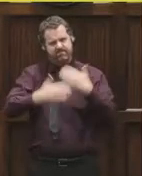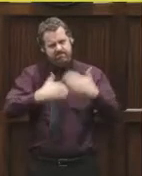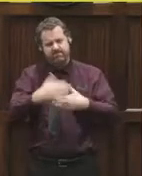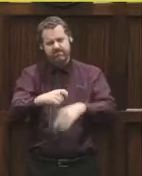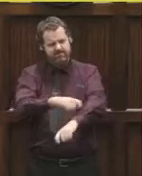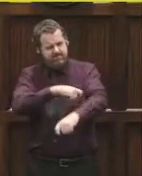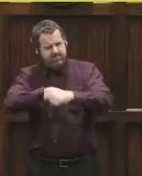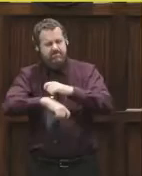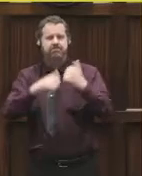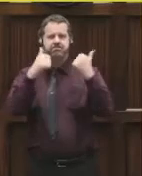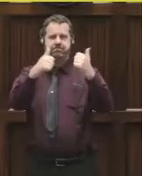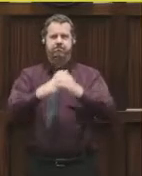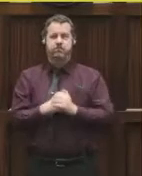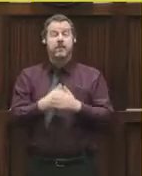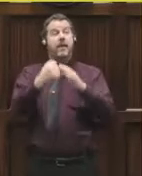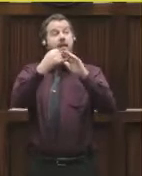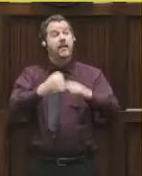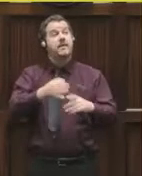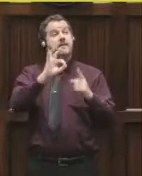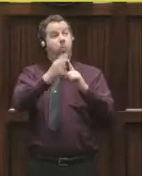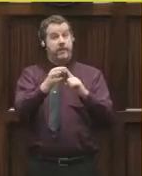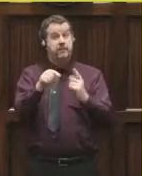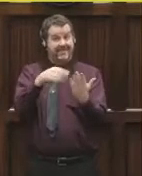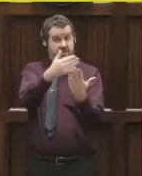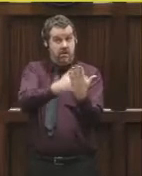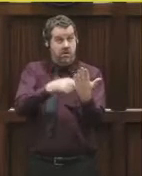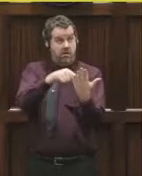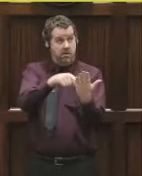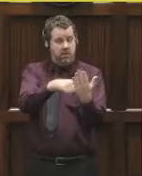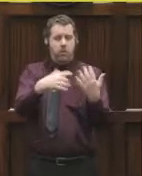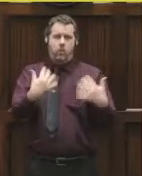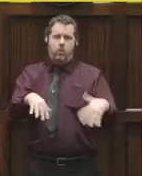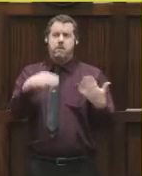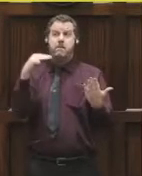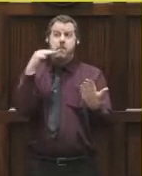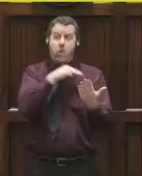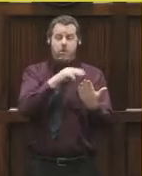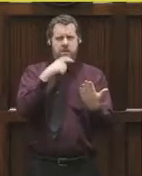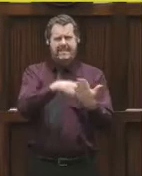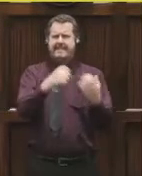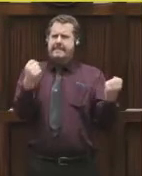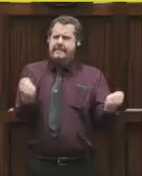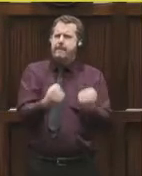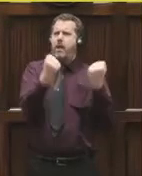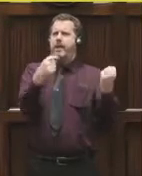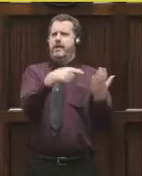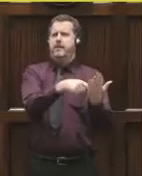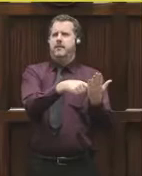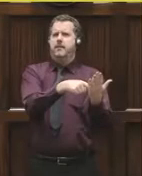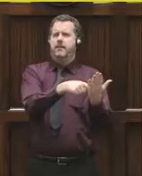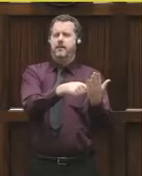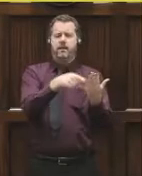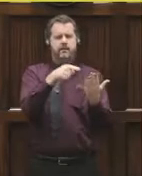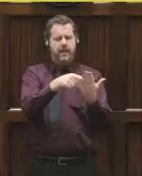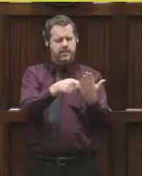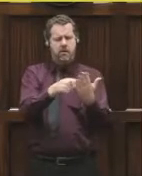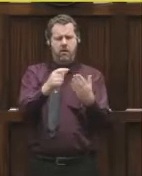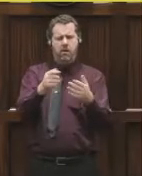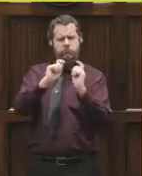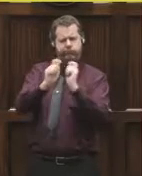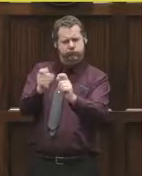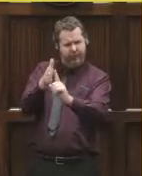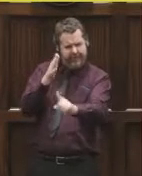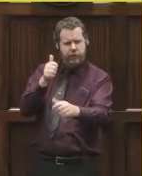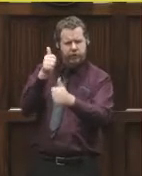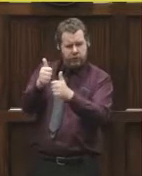make is that this legislation is important in terms of its symbolism, in terms of its recognition, but also